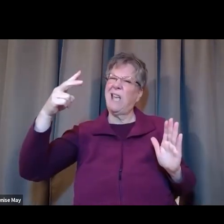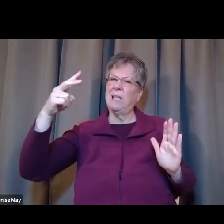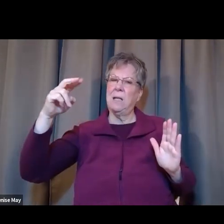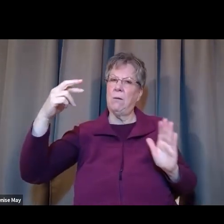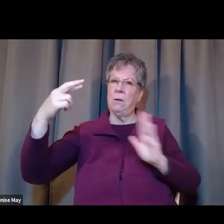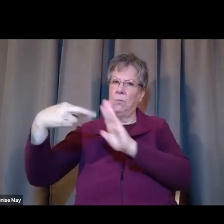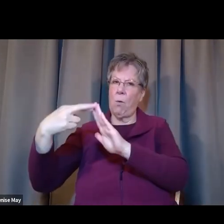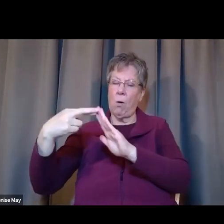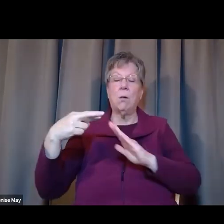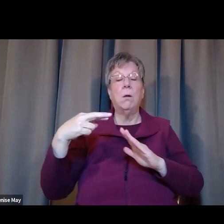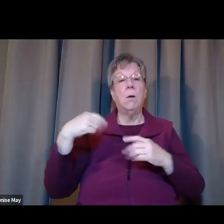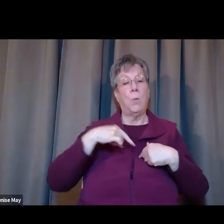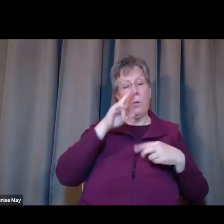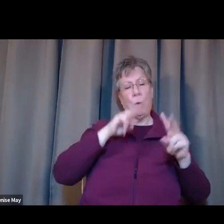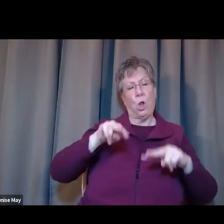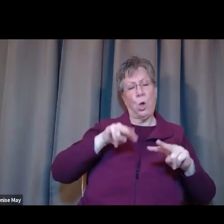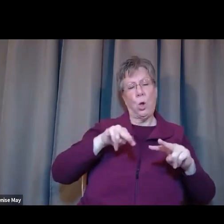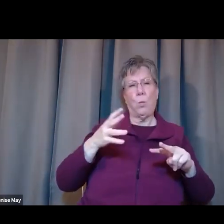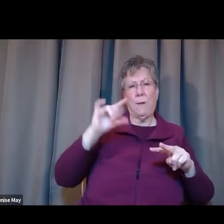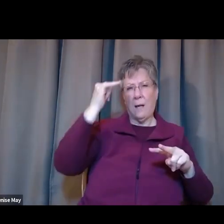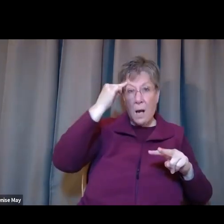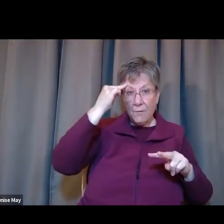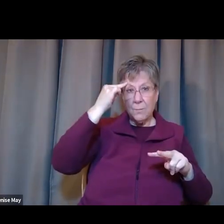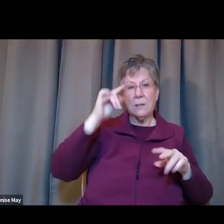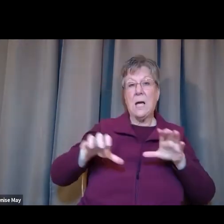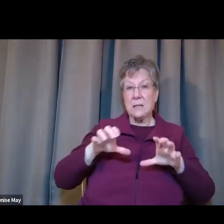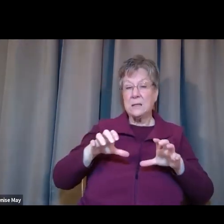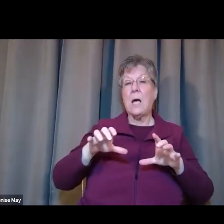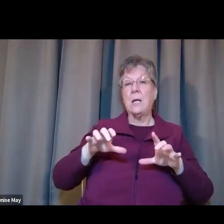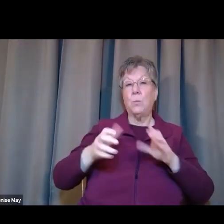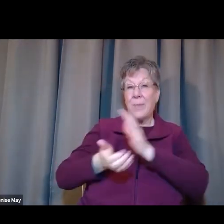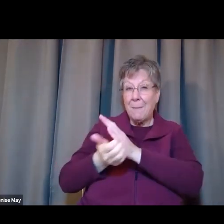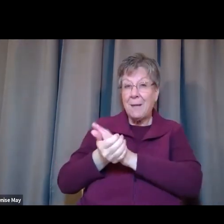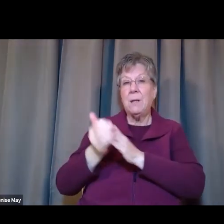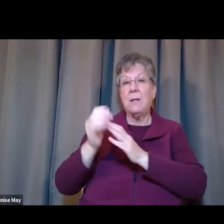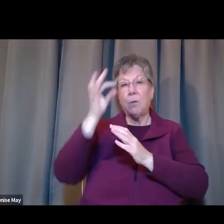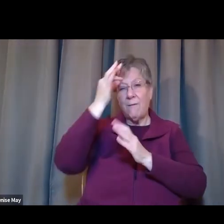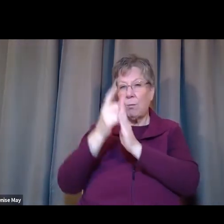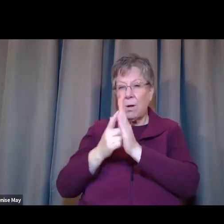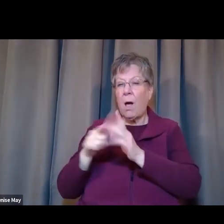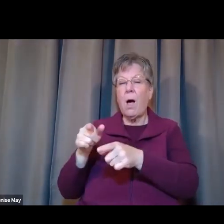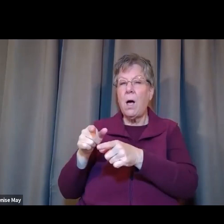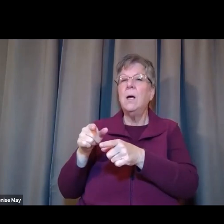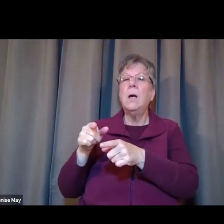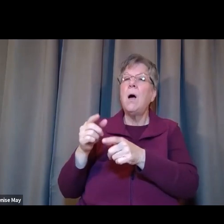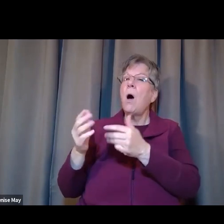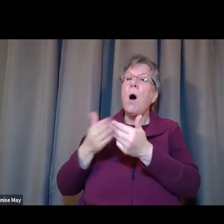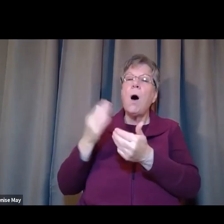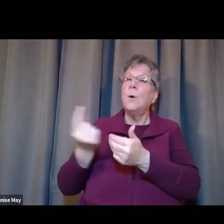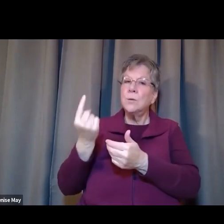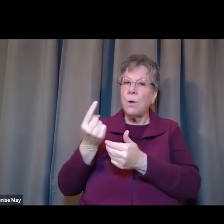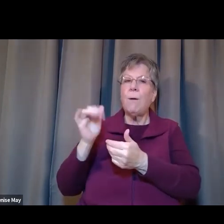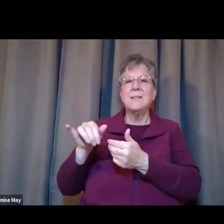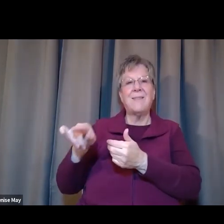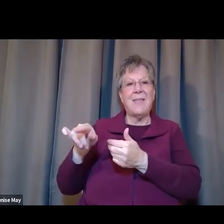federal government has done, either in the form of constitutional amendments or federal law, it's almost always that that